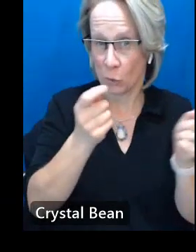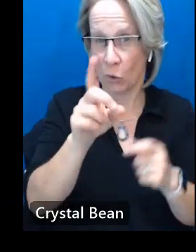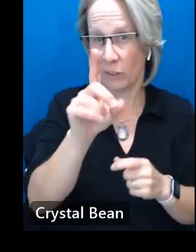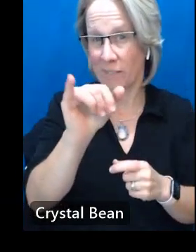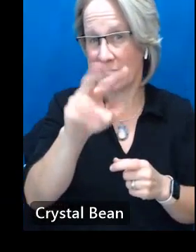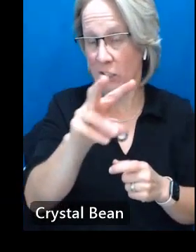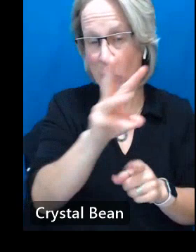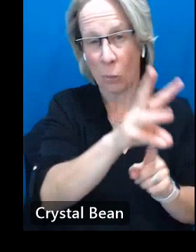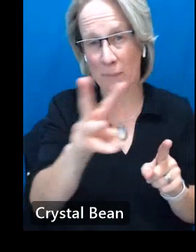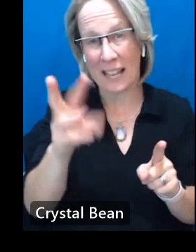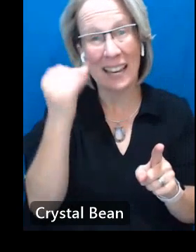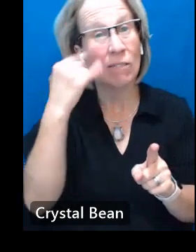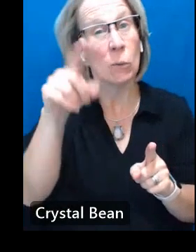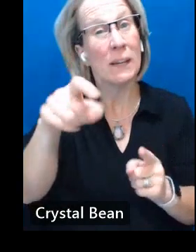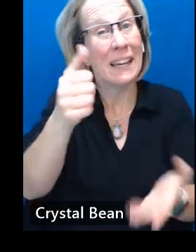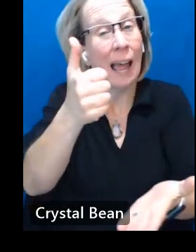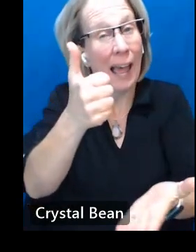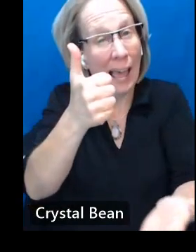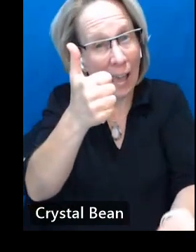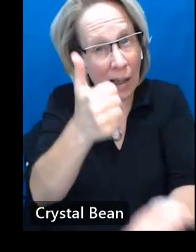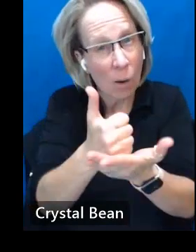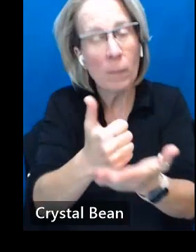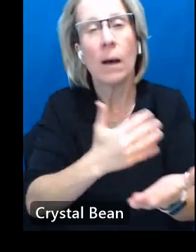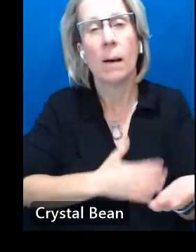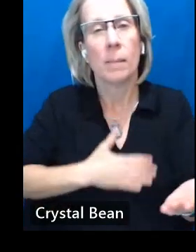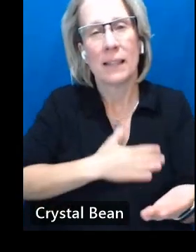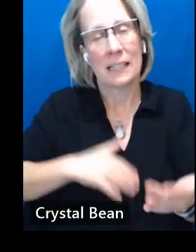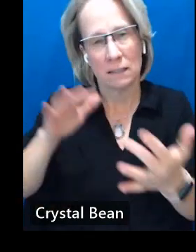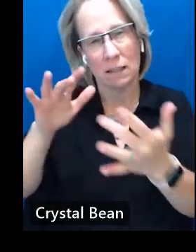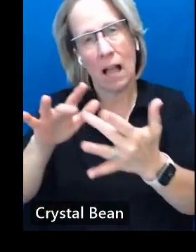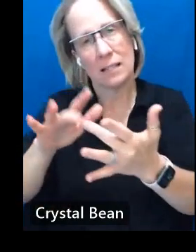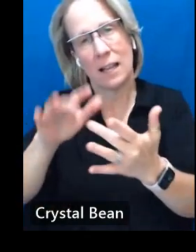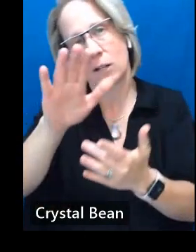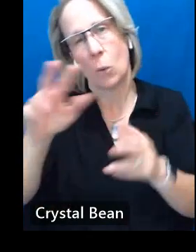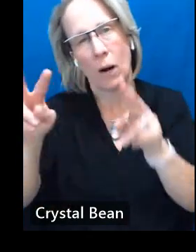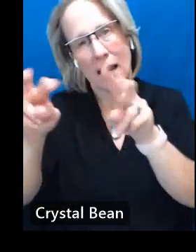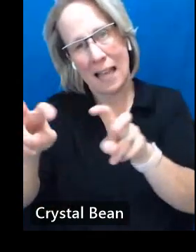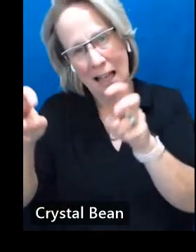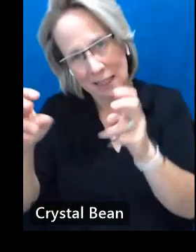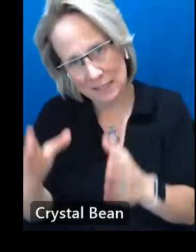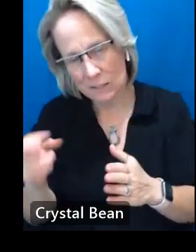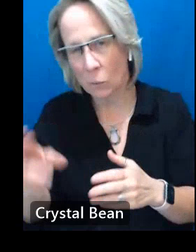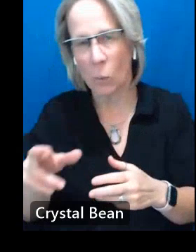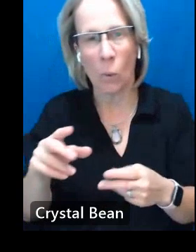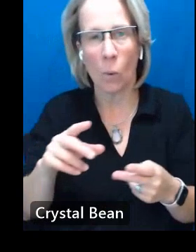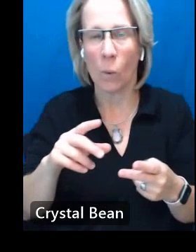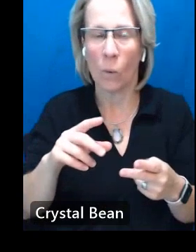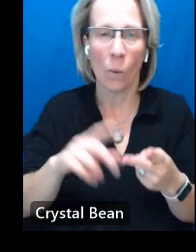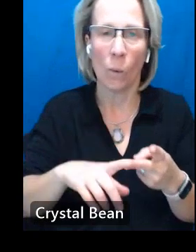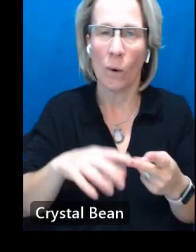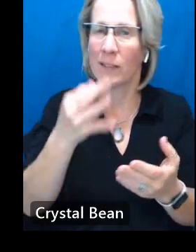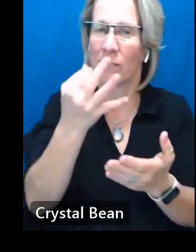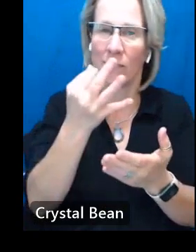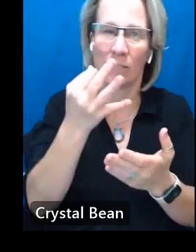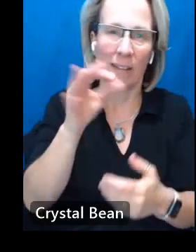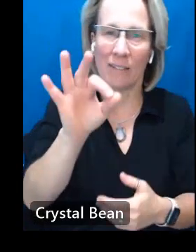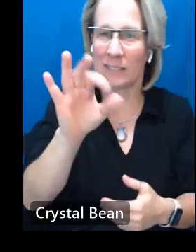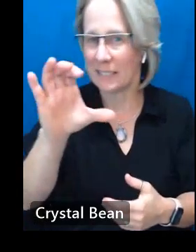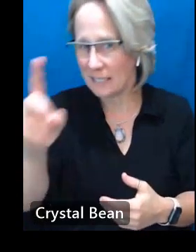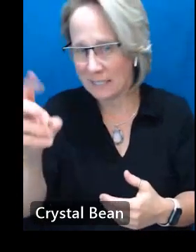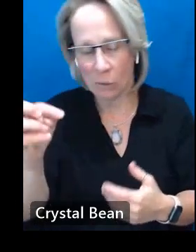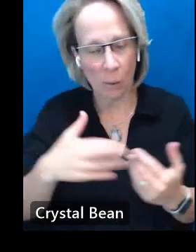feel free to reach out to your analyst or the Financial Control Division or the Share Help Desk, so they can help you